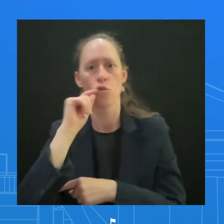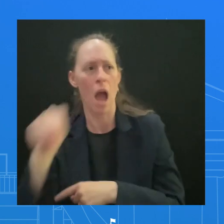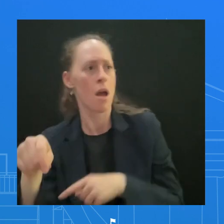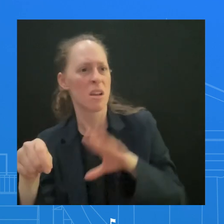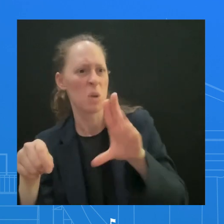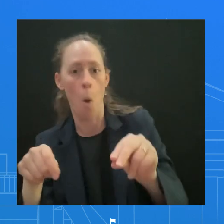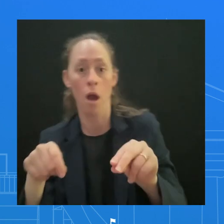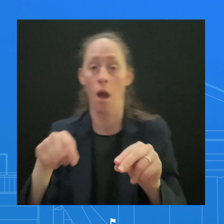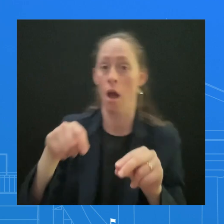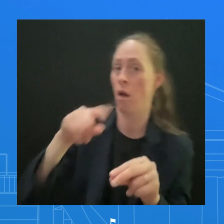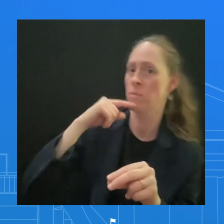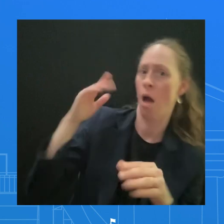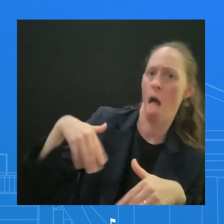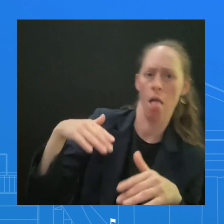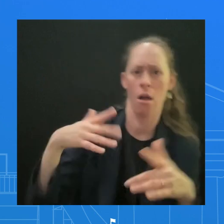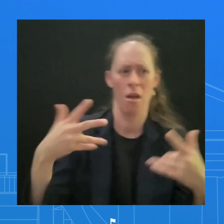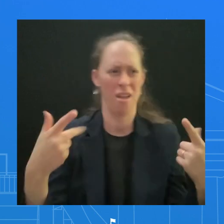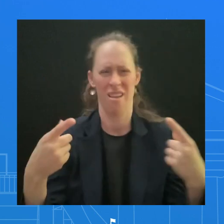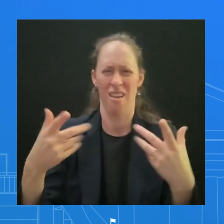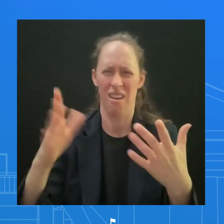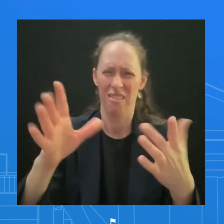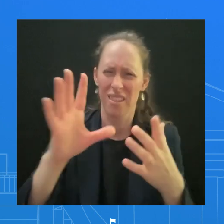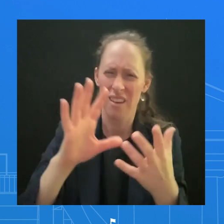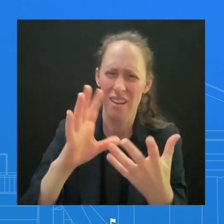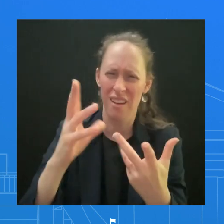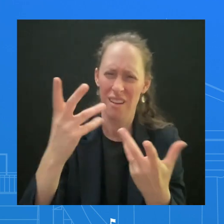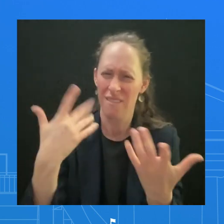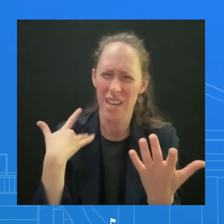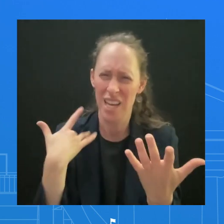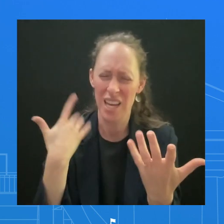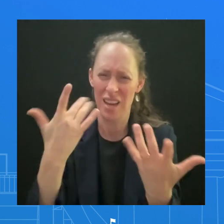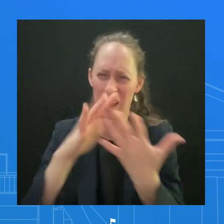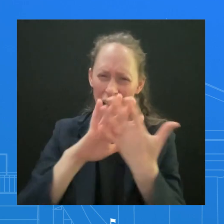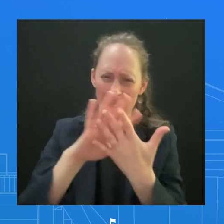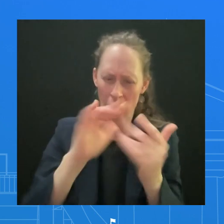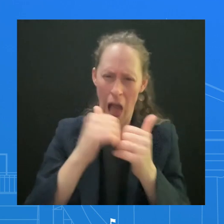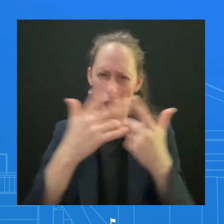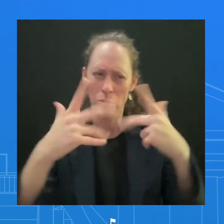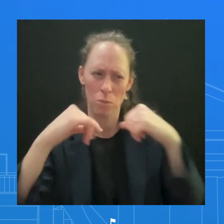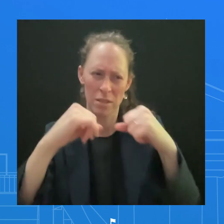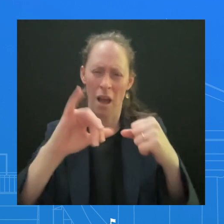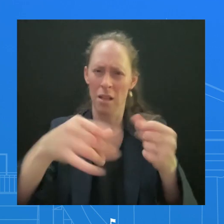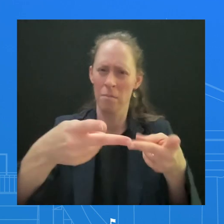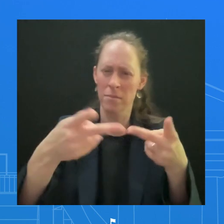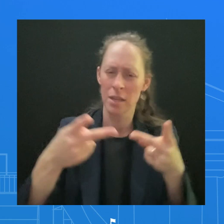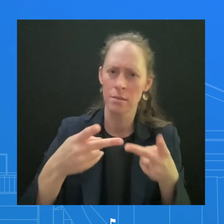there anything that you're doing in particular to that issue? We're continuing to monitor it closely.